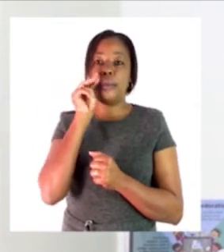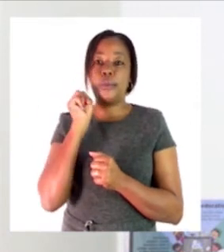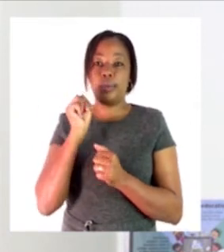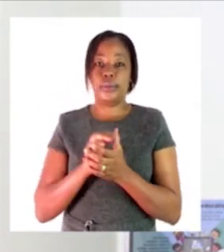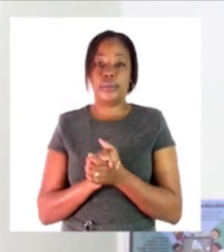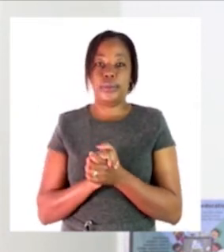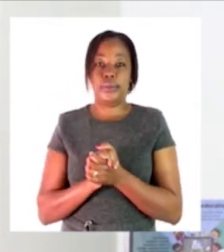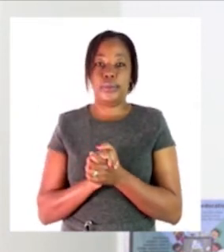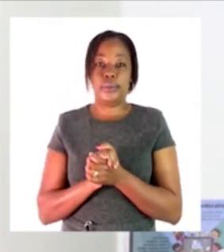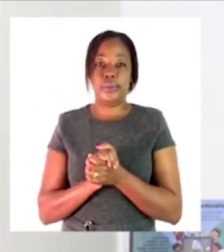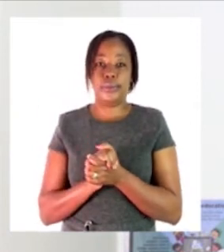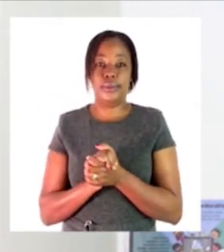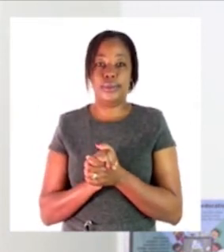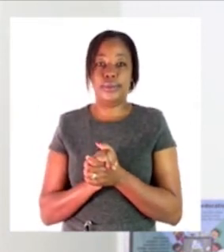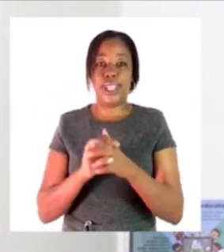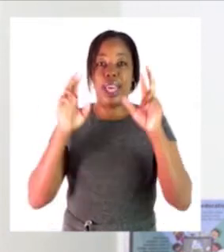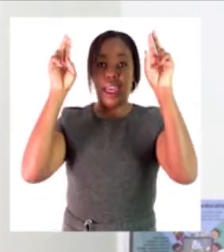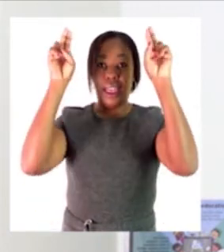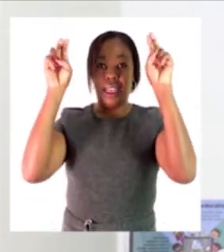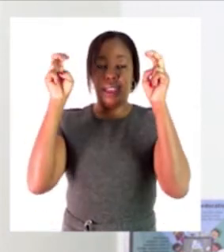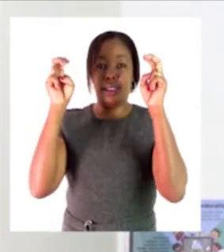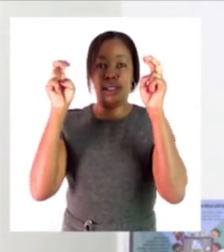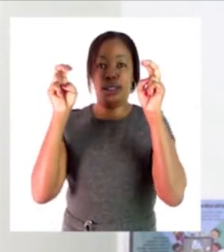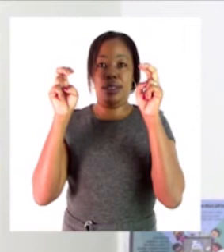Our theme for this week is